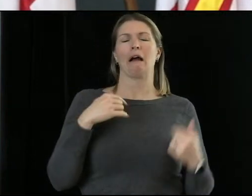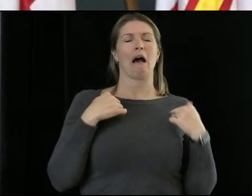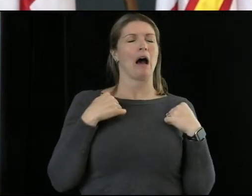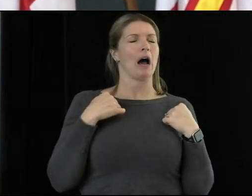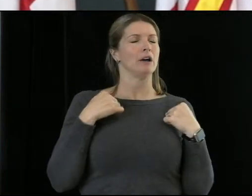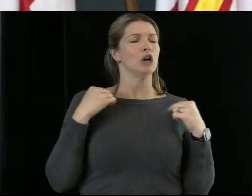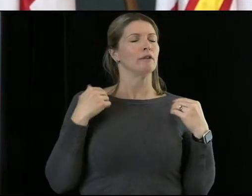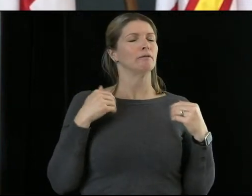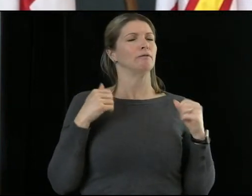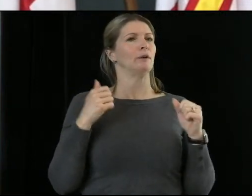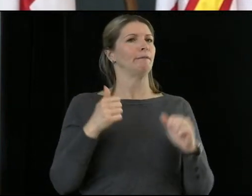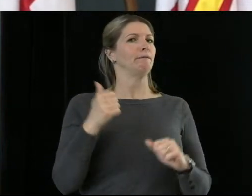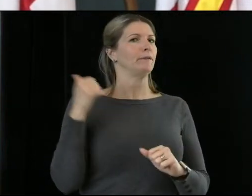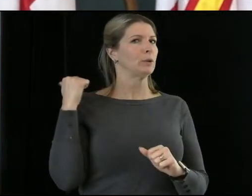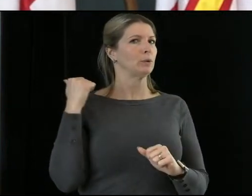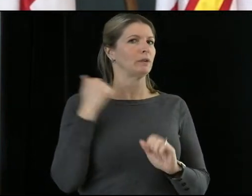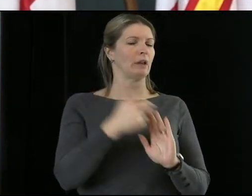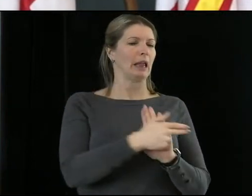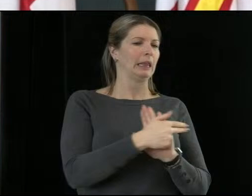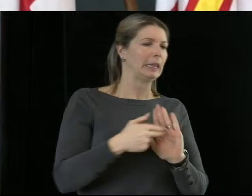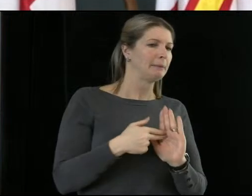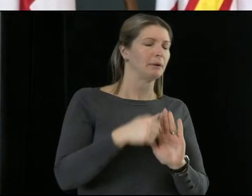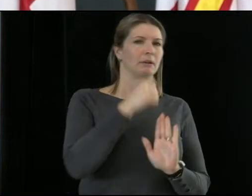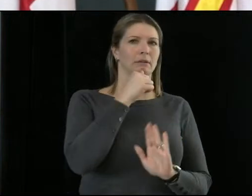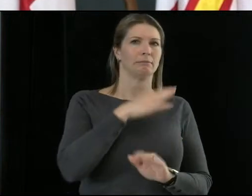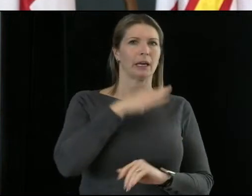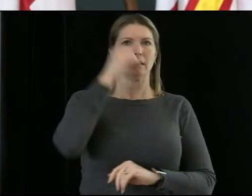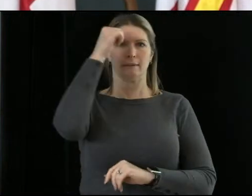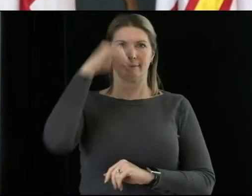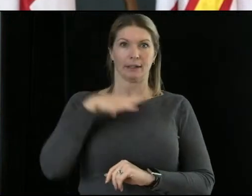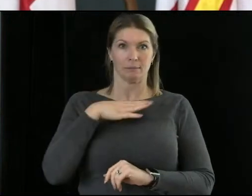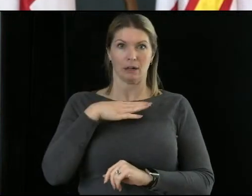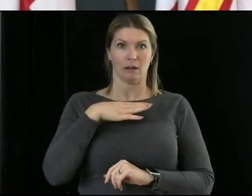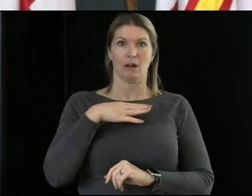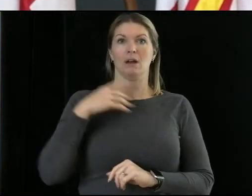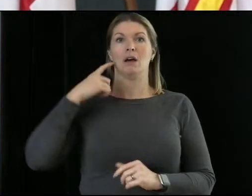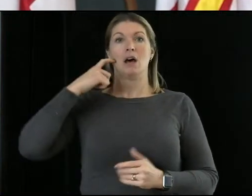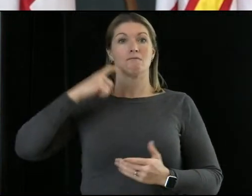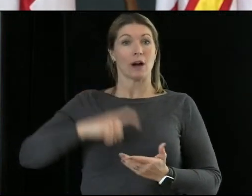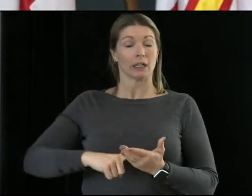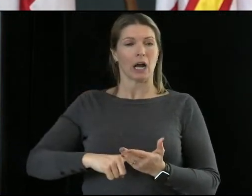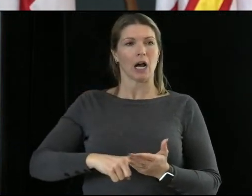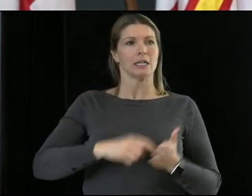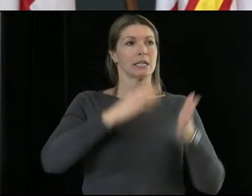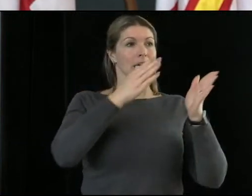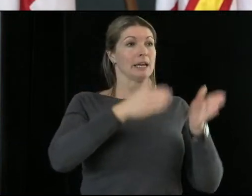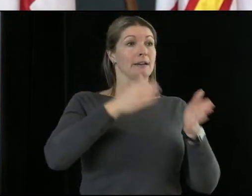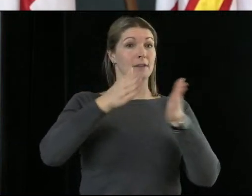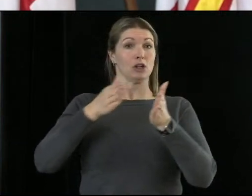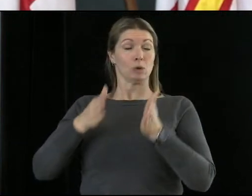male or female, recognizing the absence of space for individuals like me.